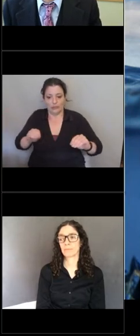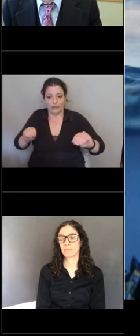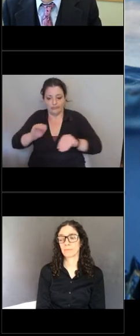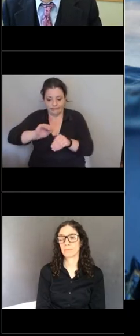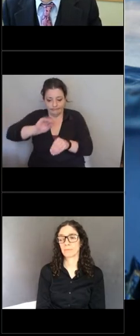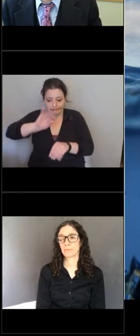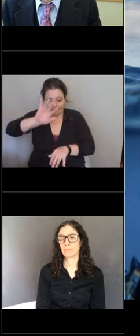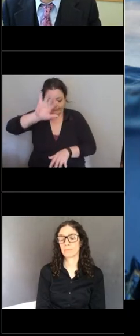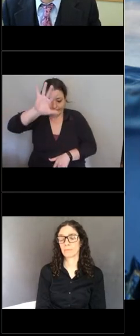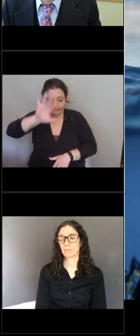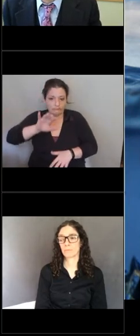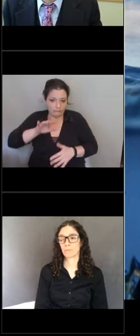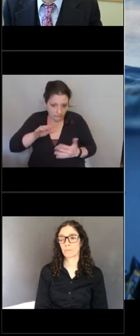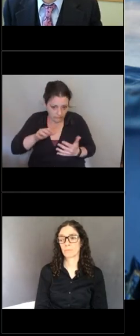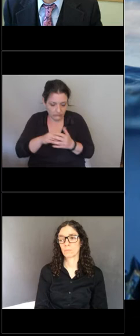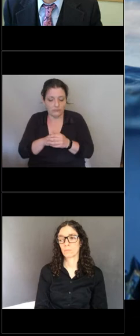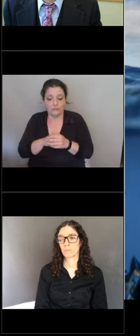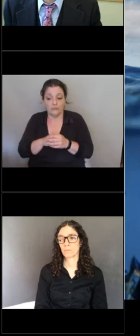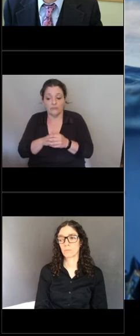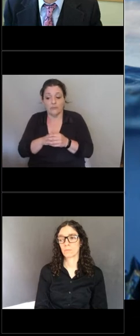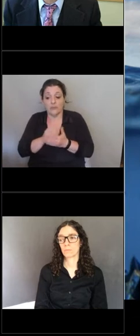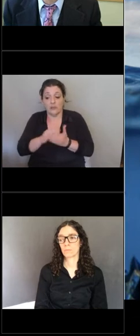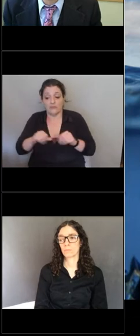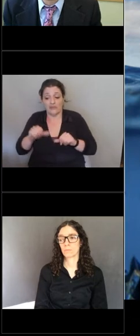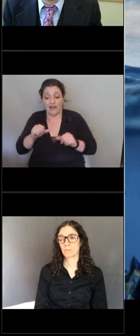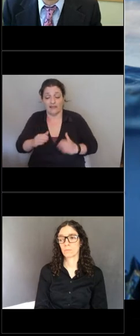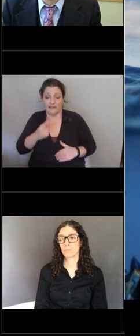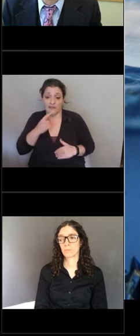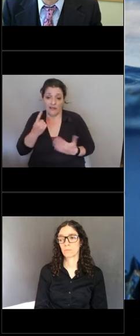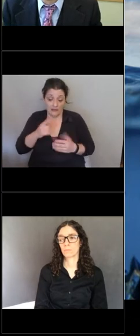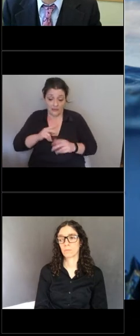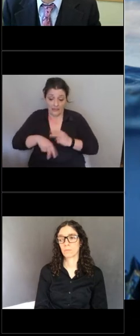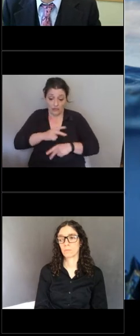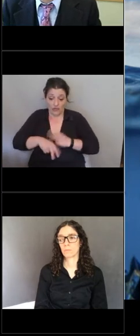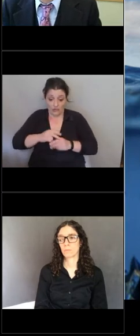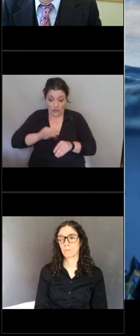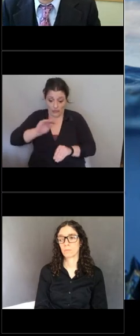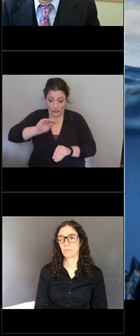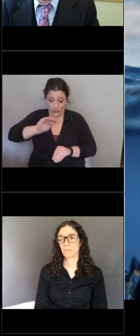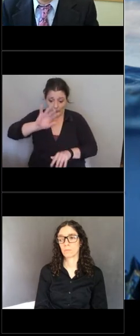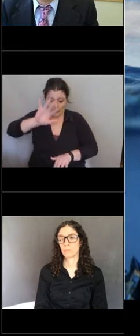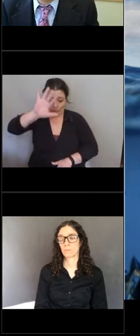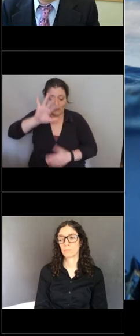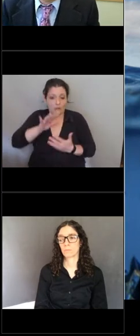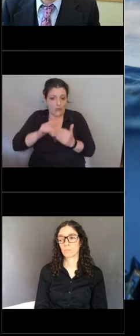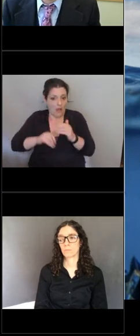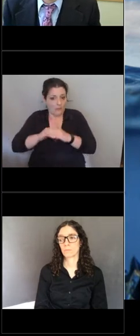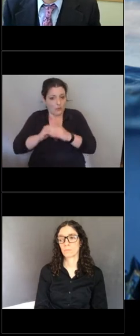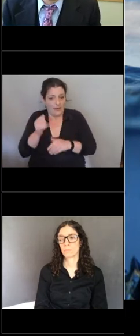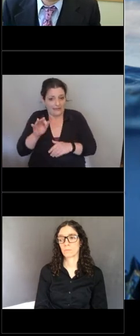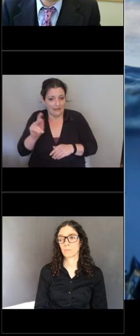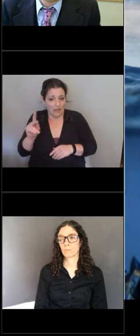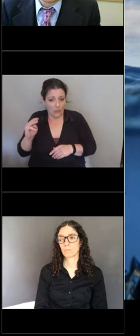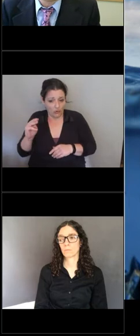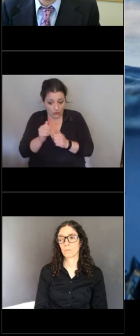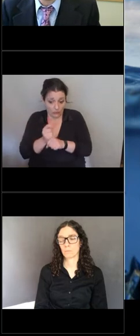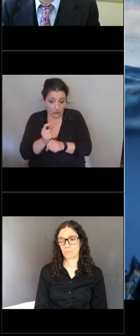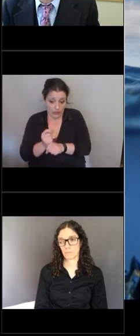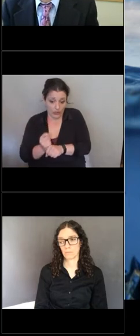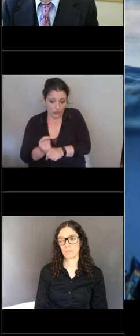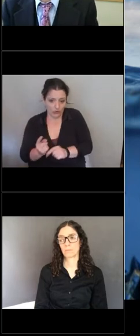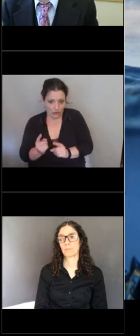on the move. Some reports being as much as 19 kilometers per year they will be moving. And so because of